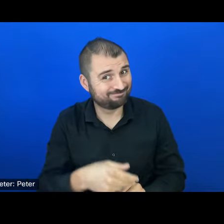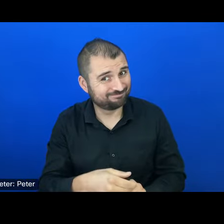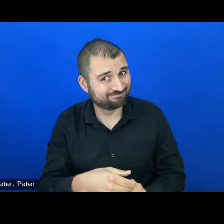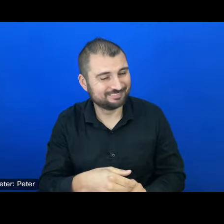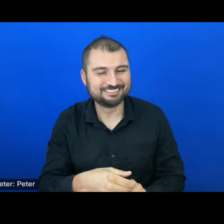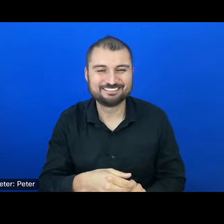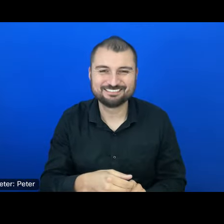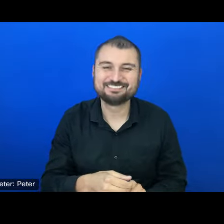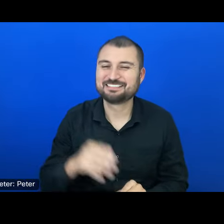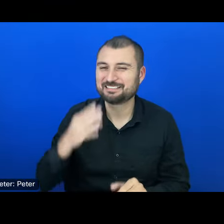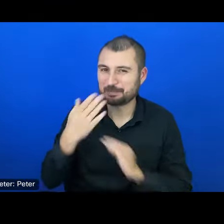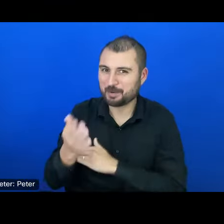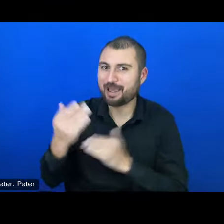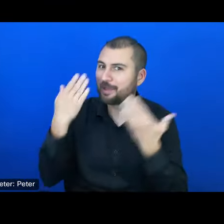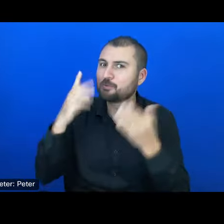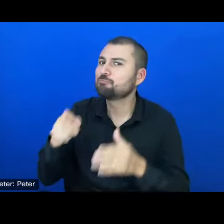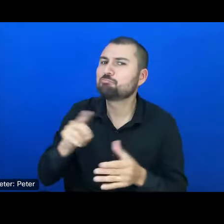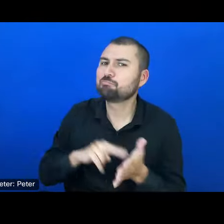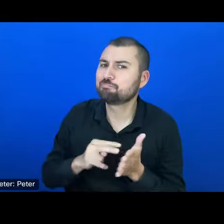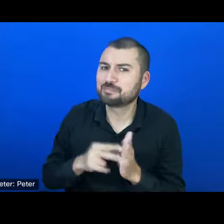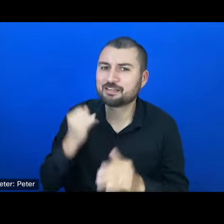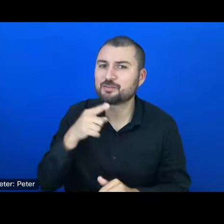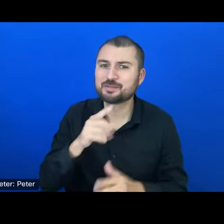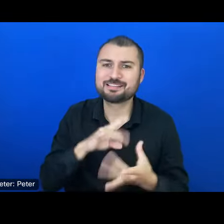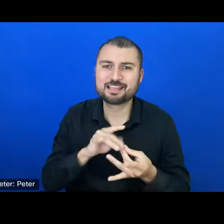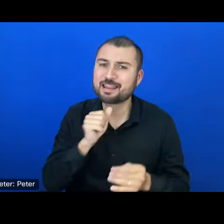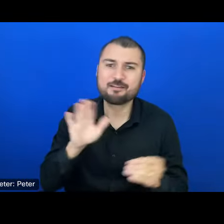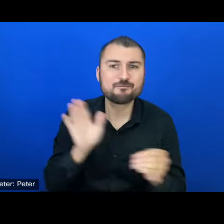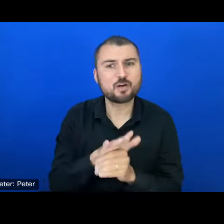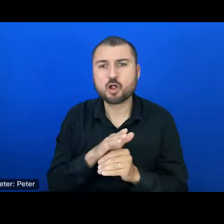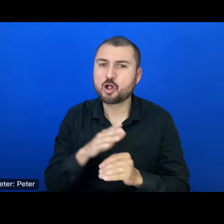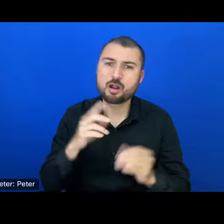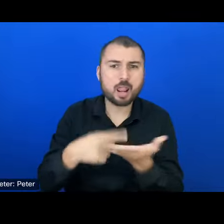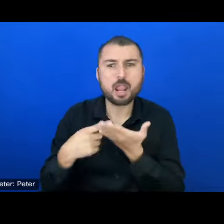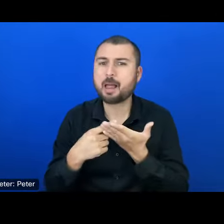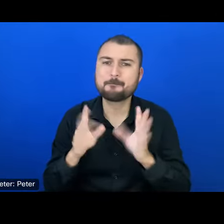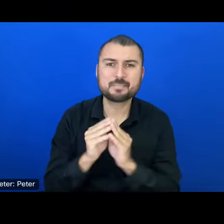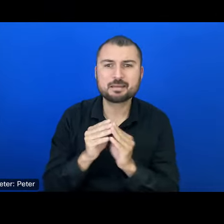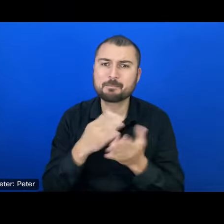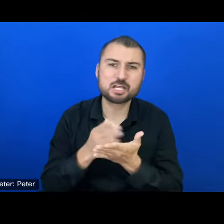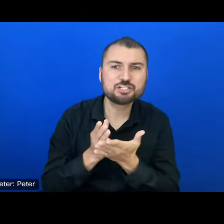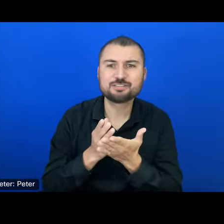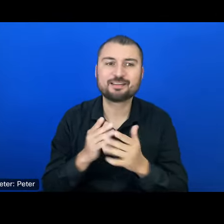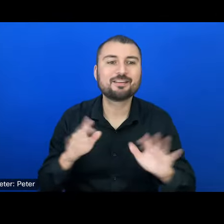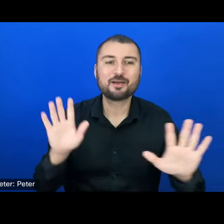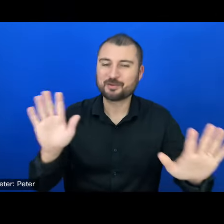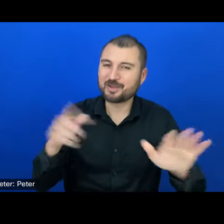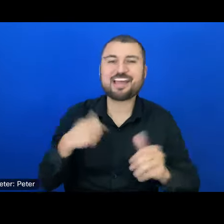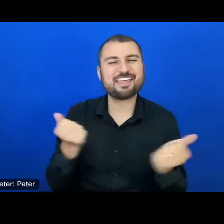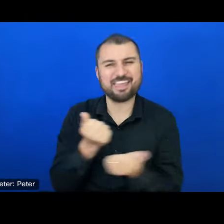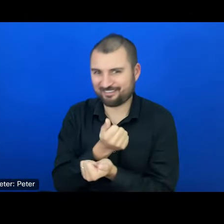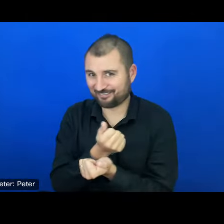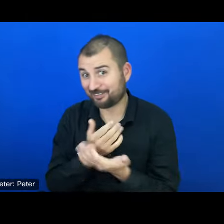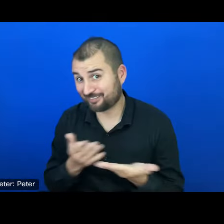Morning, Mr. Chairman, and I don't know what you mean when you say you're not in a full-blown, everything's a full-blown budget committee, right?